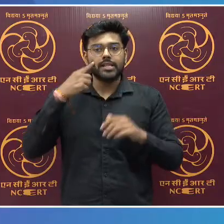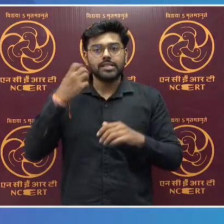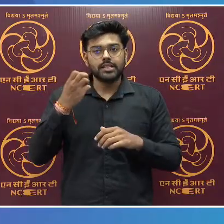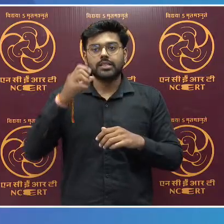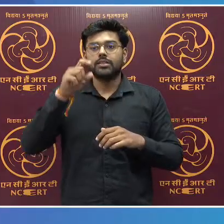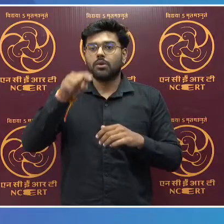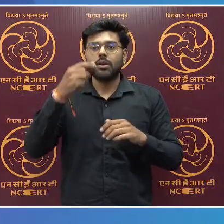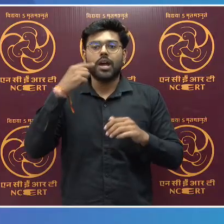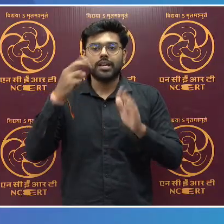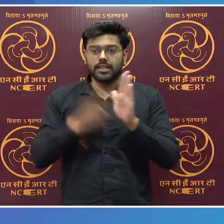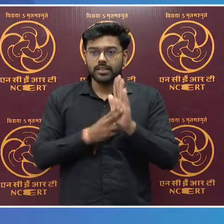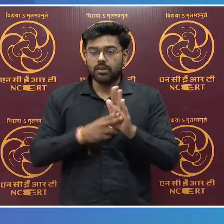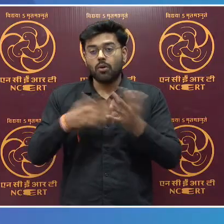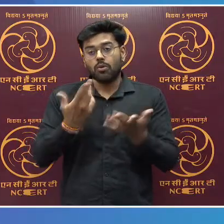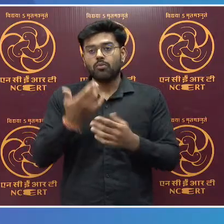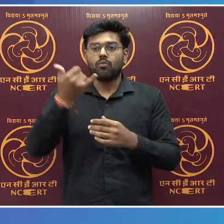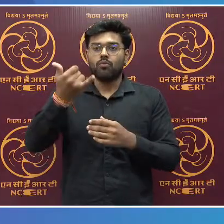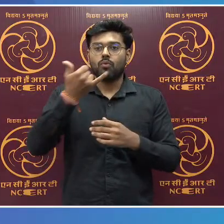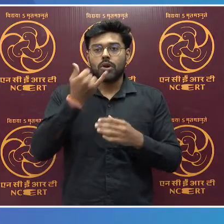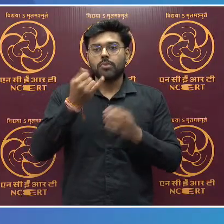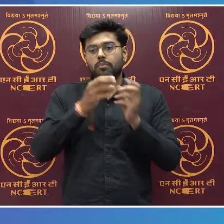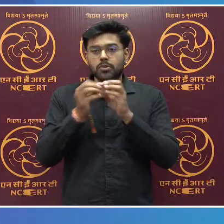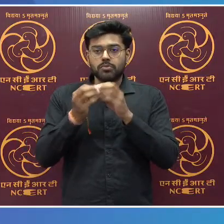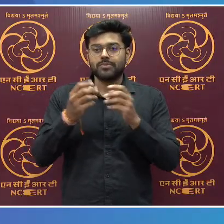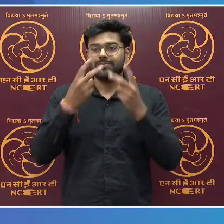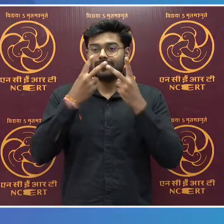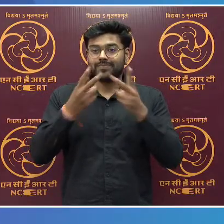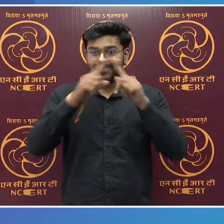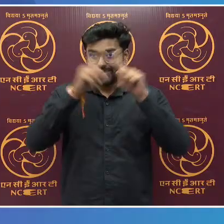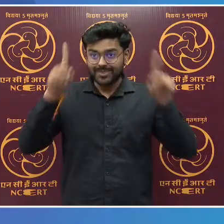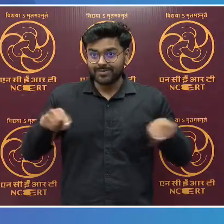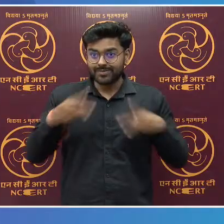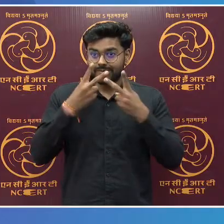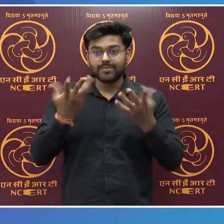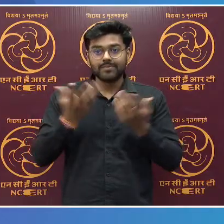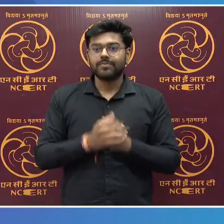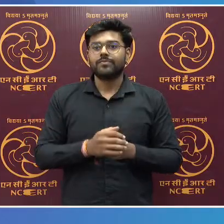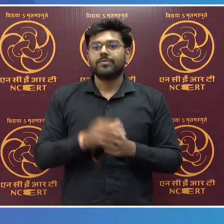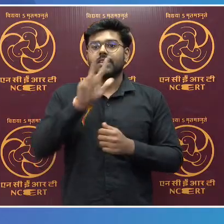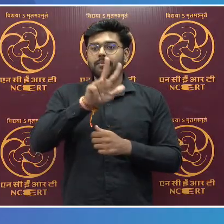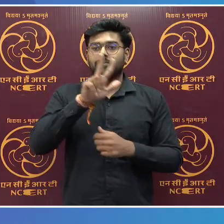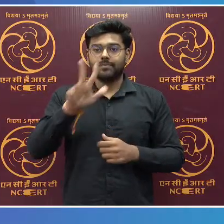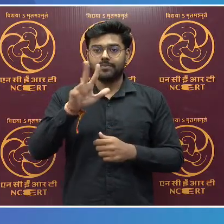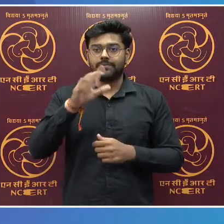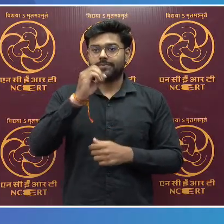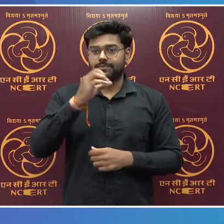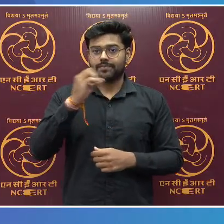dth.class8@ciet.nic.in. You can also give us a call on the number flashing on the screen, which is